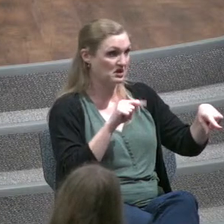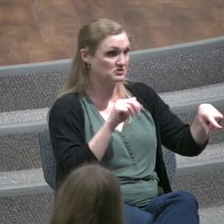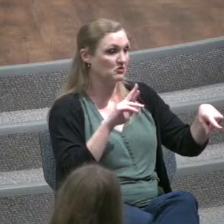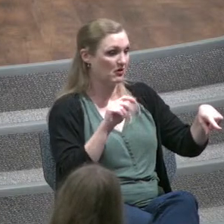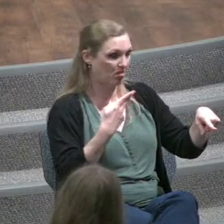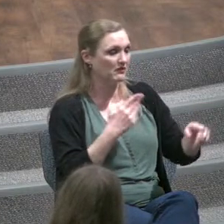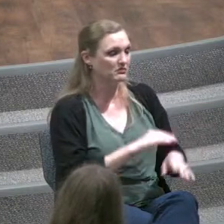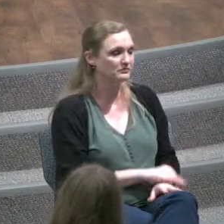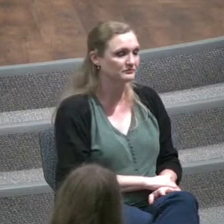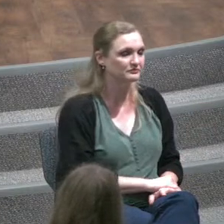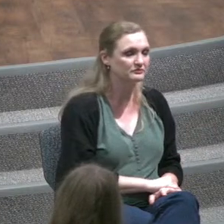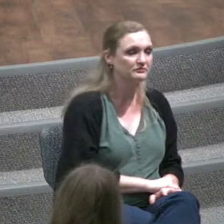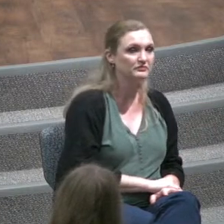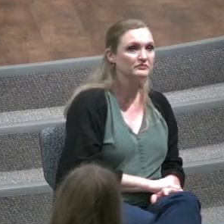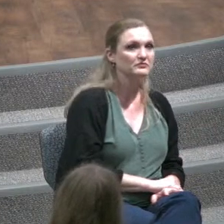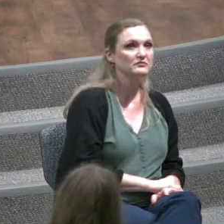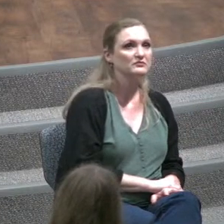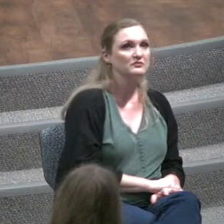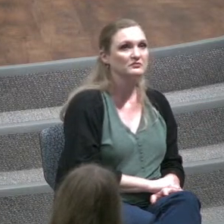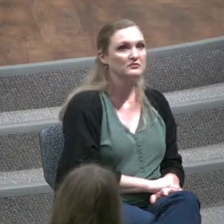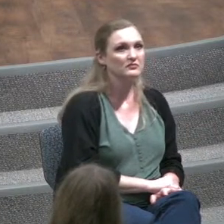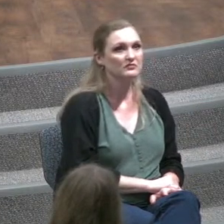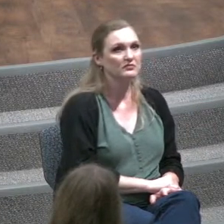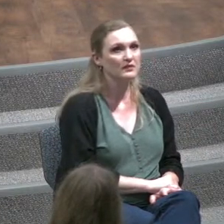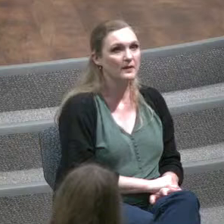south of Zipporee.